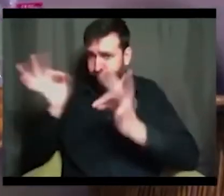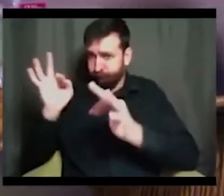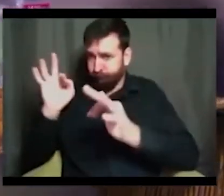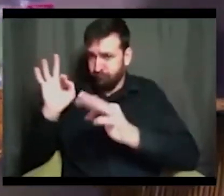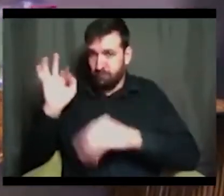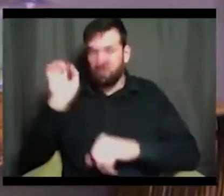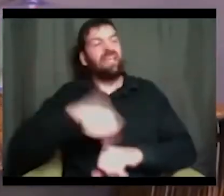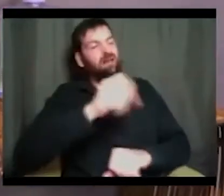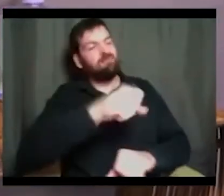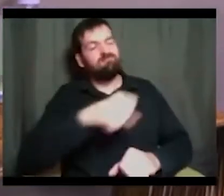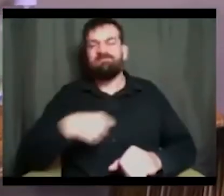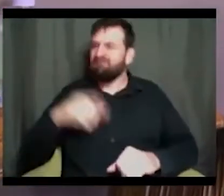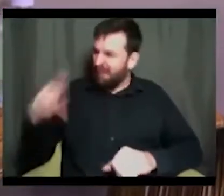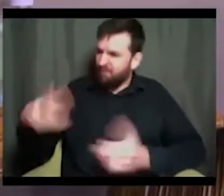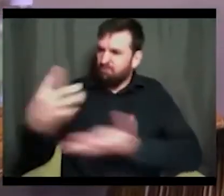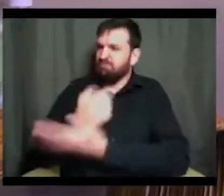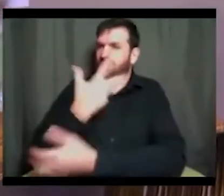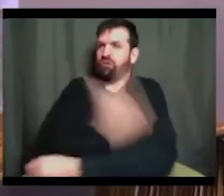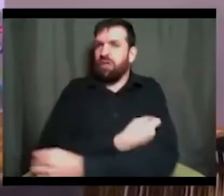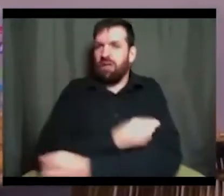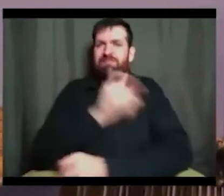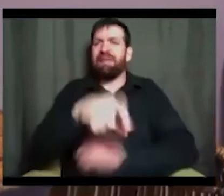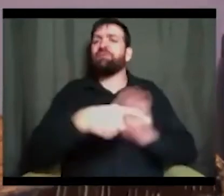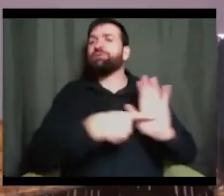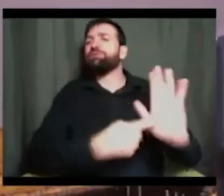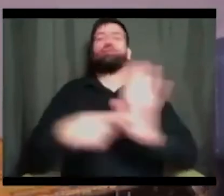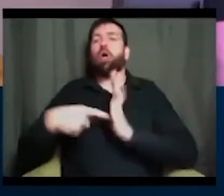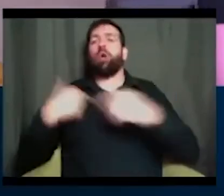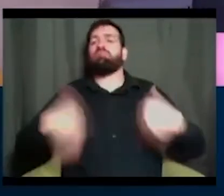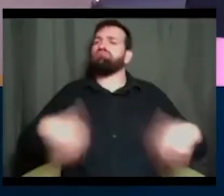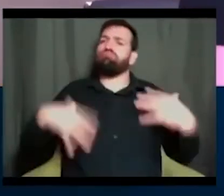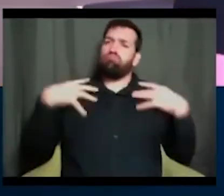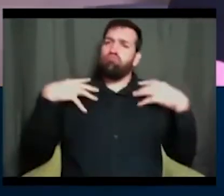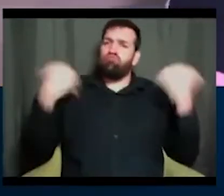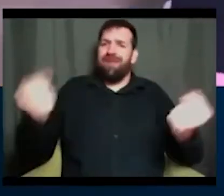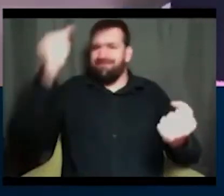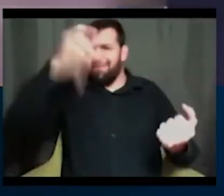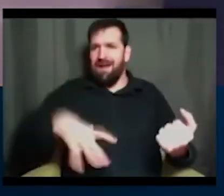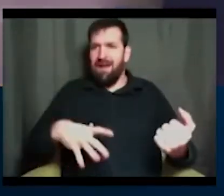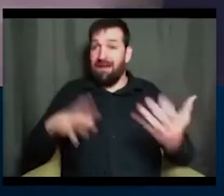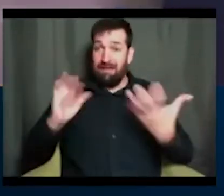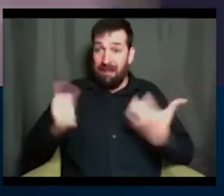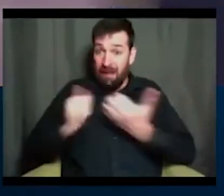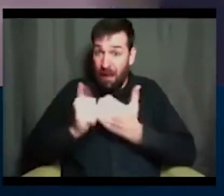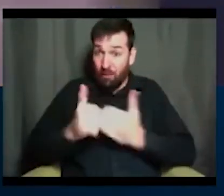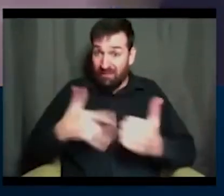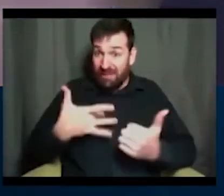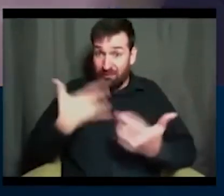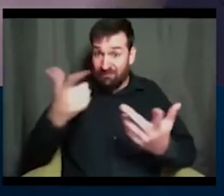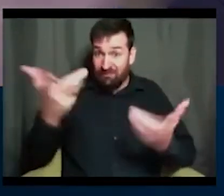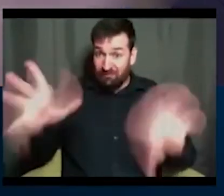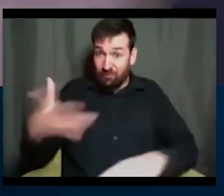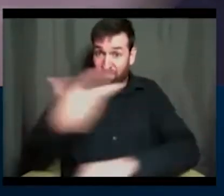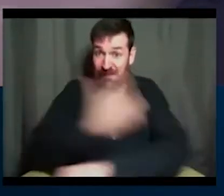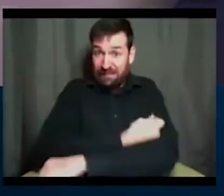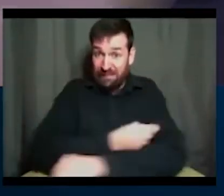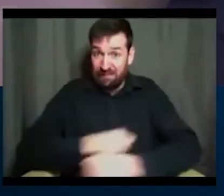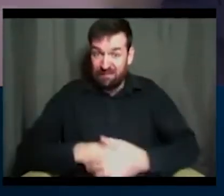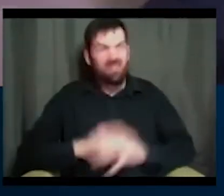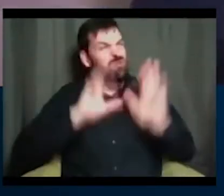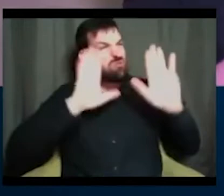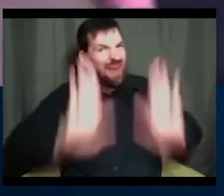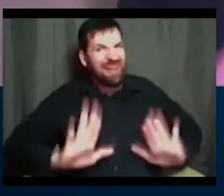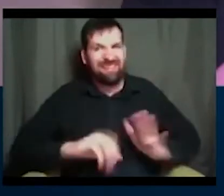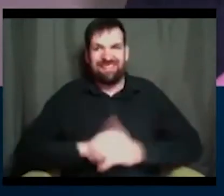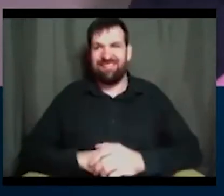this shot, and I got to show what a brave guy I am. And here you are. How's it feel to be vaccinated? Great. Great.